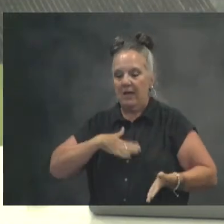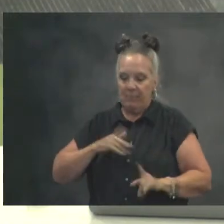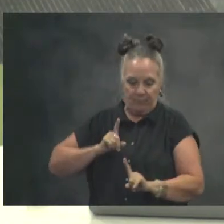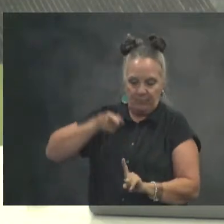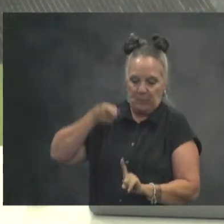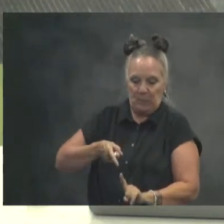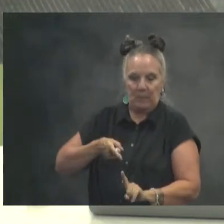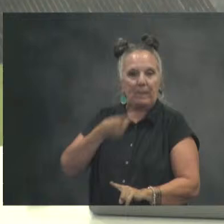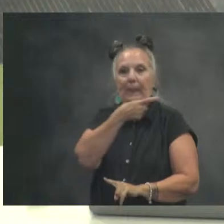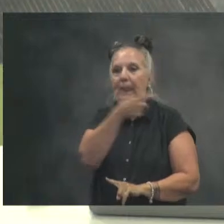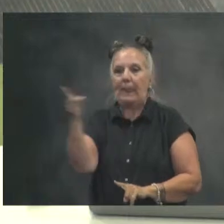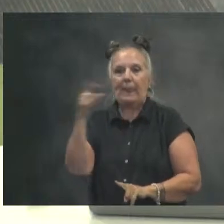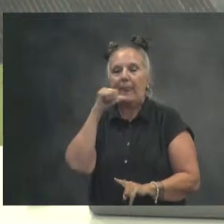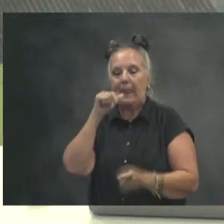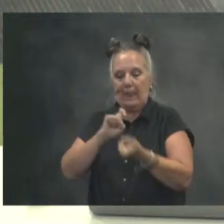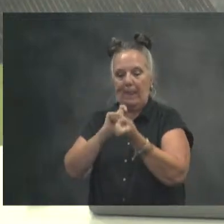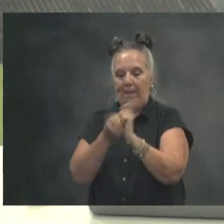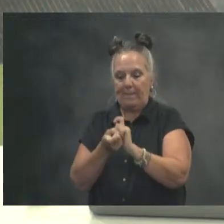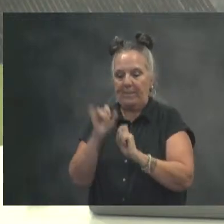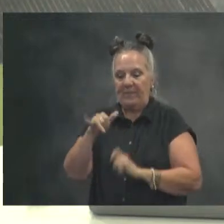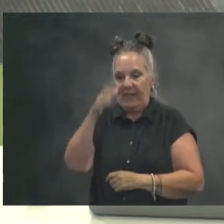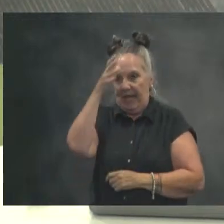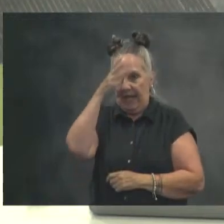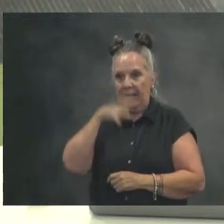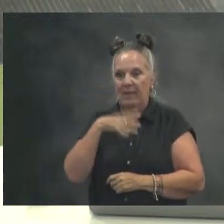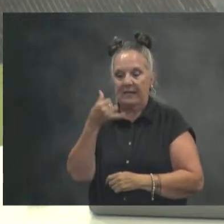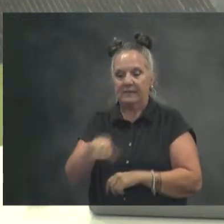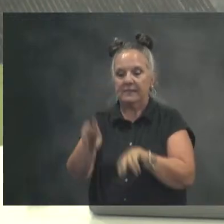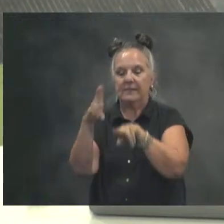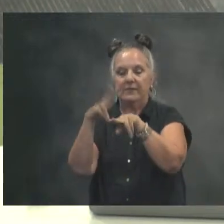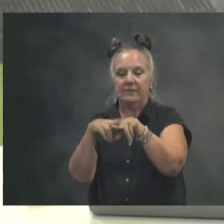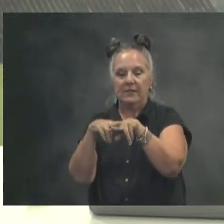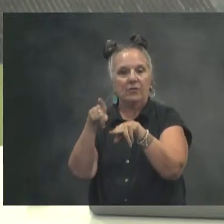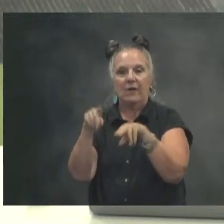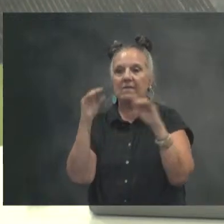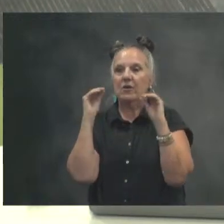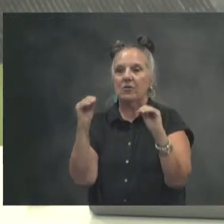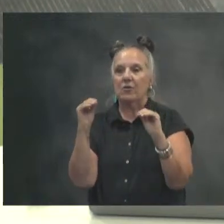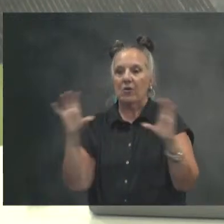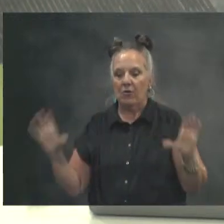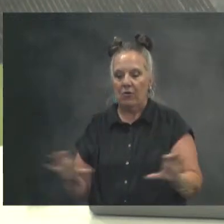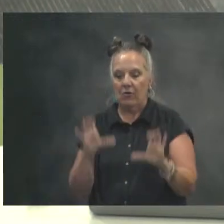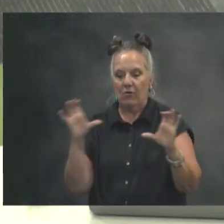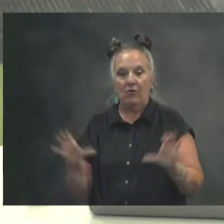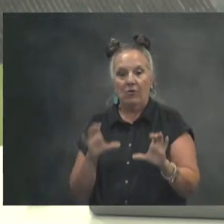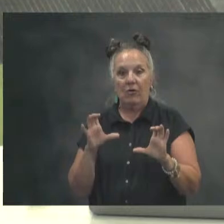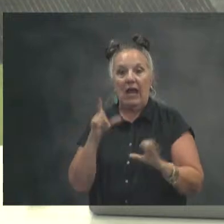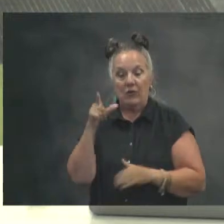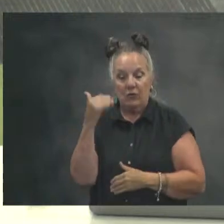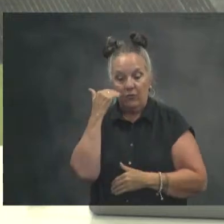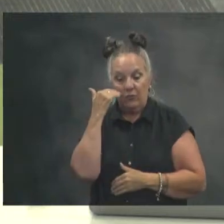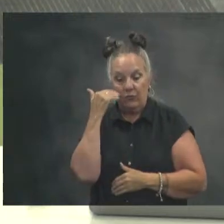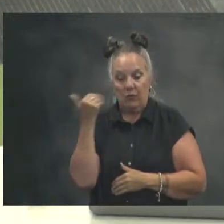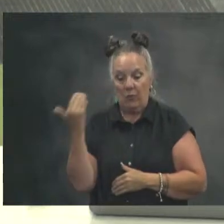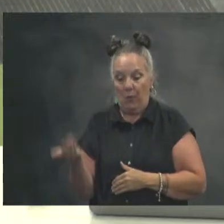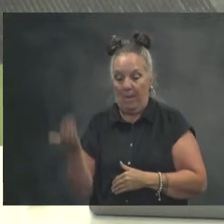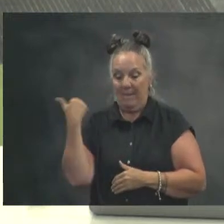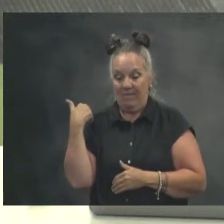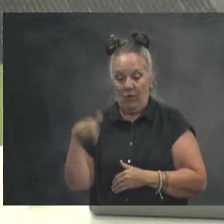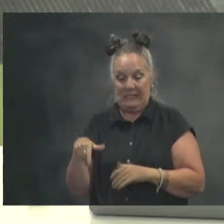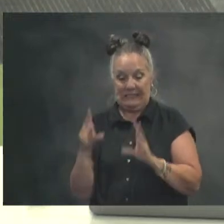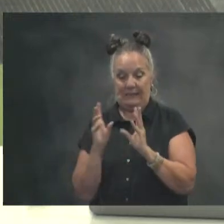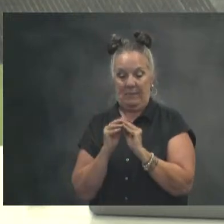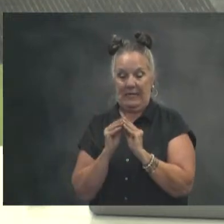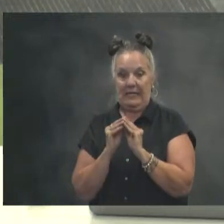you guys haven't changed because that man is still sitting there and you have taken no action. And as far as you knowing ahead of time, before this board